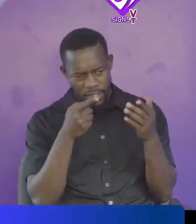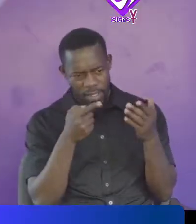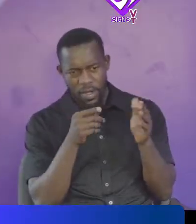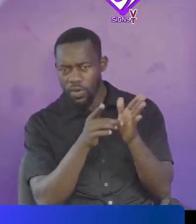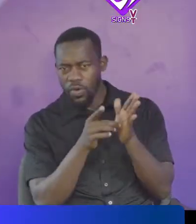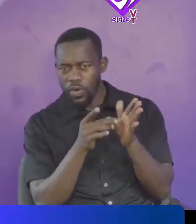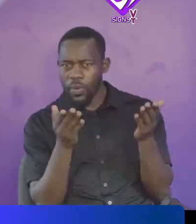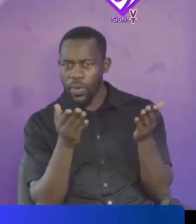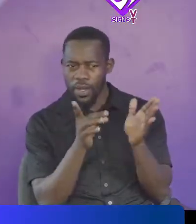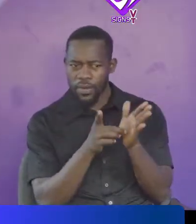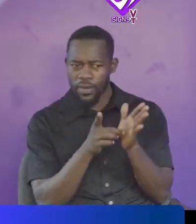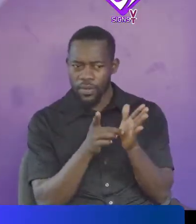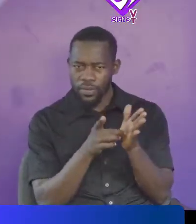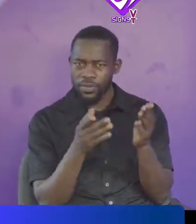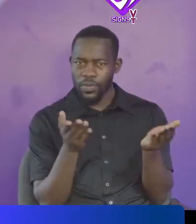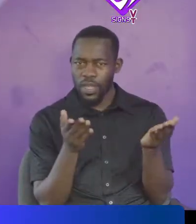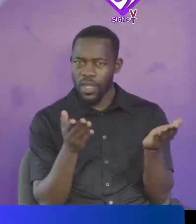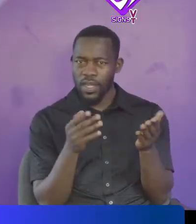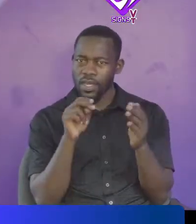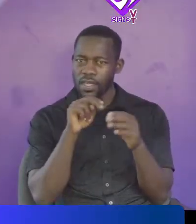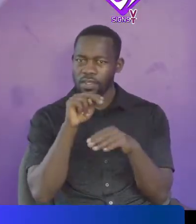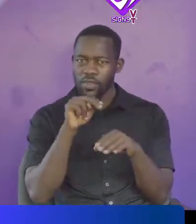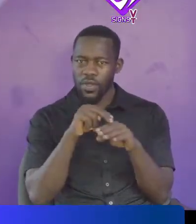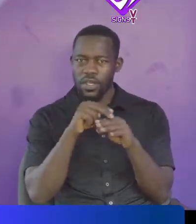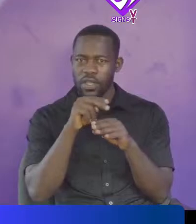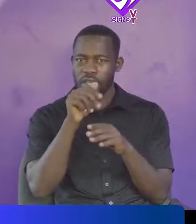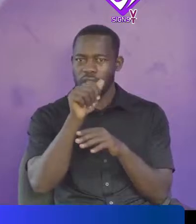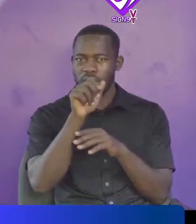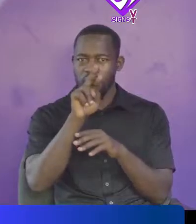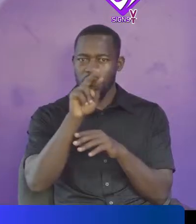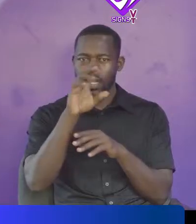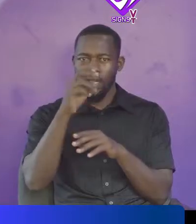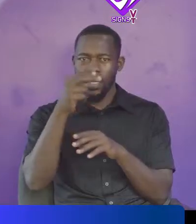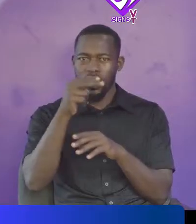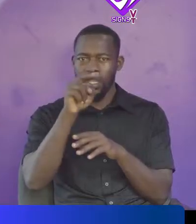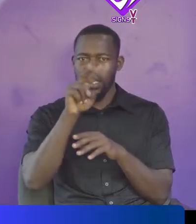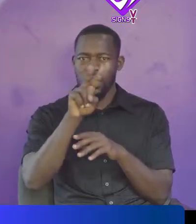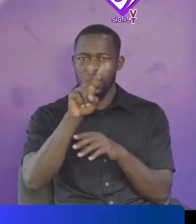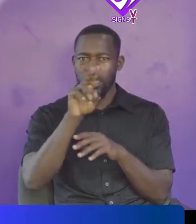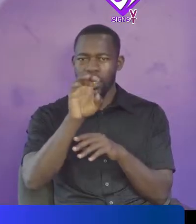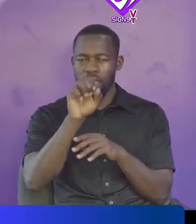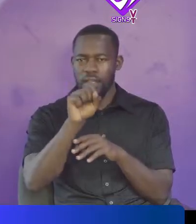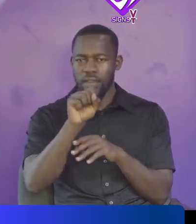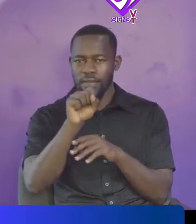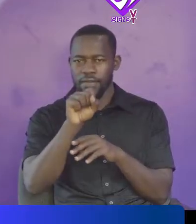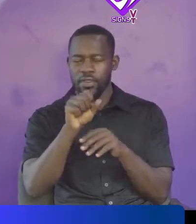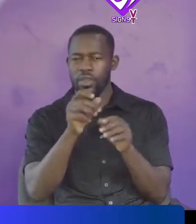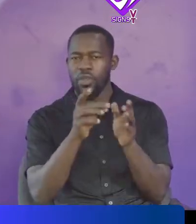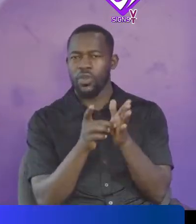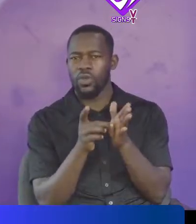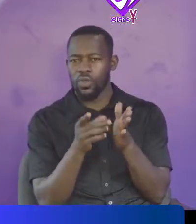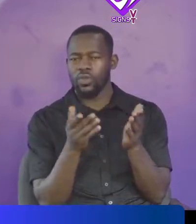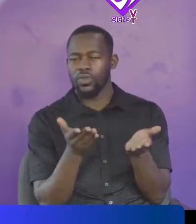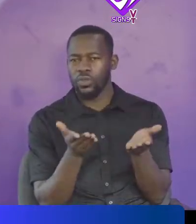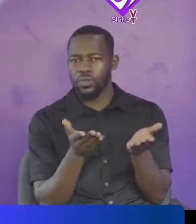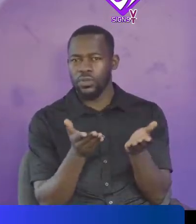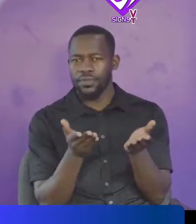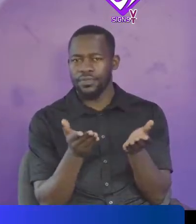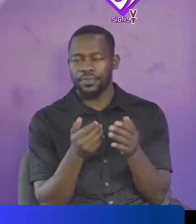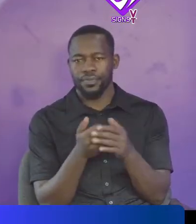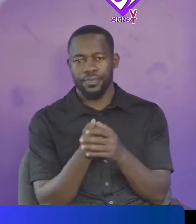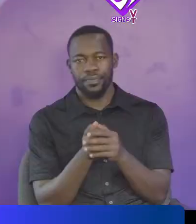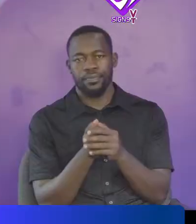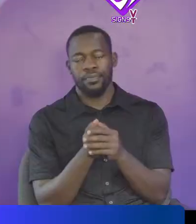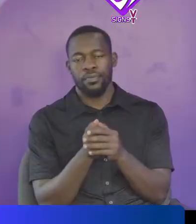where is the entrance of the National Archives before we start talking about what is in the National Archives? Okay. First of all, the